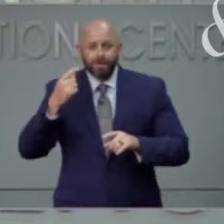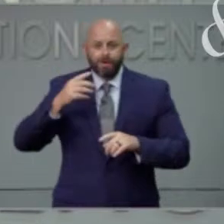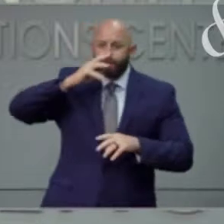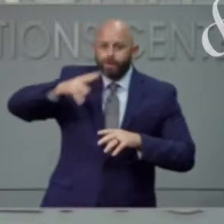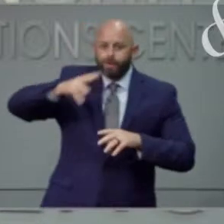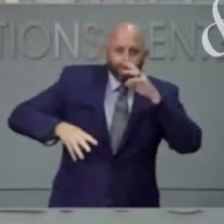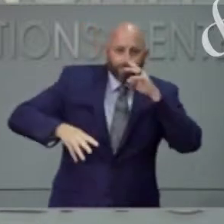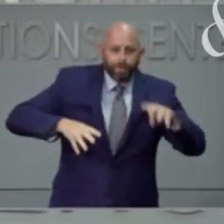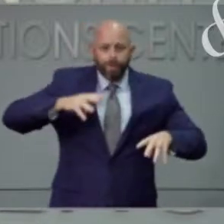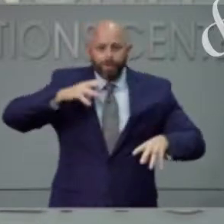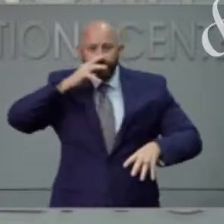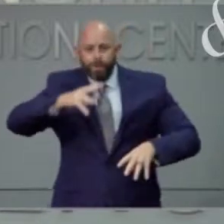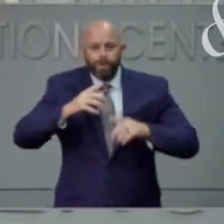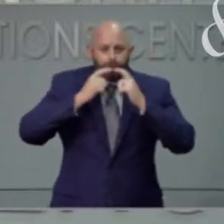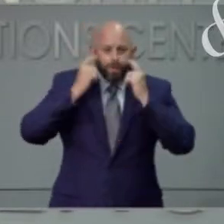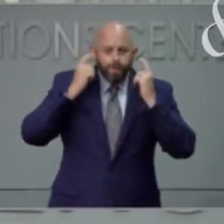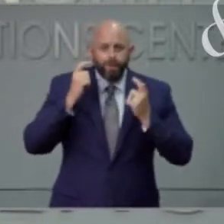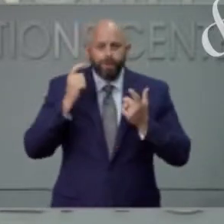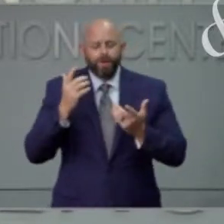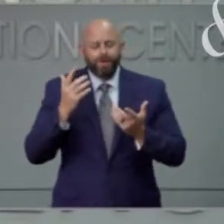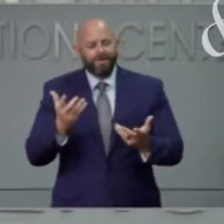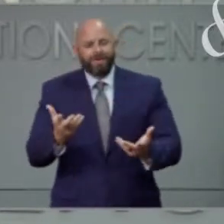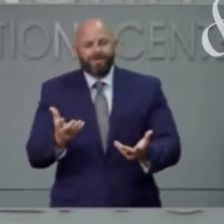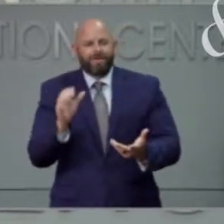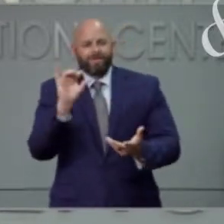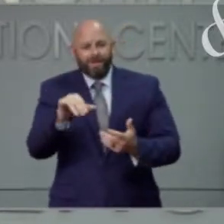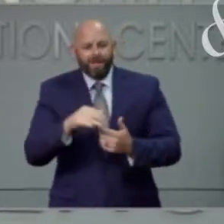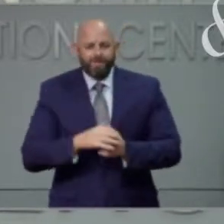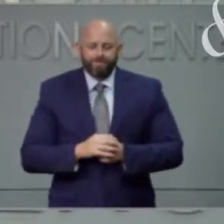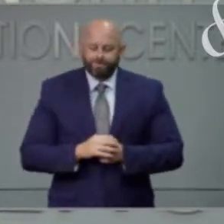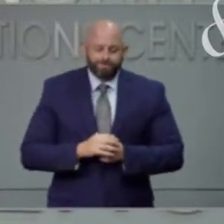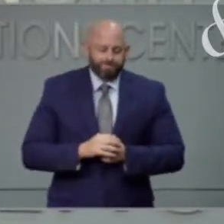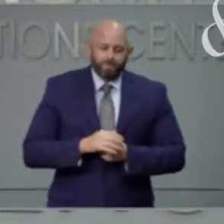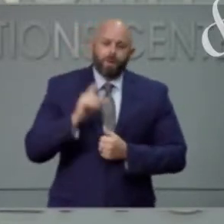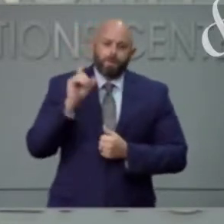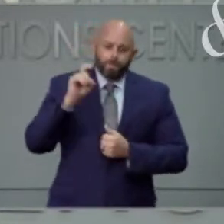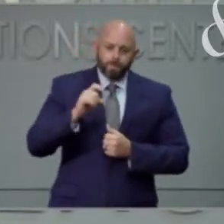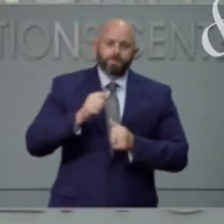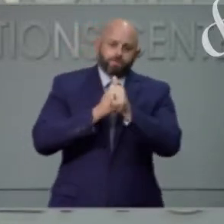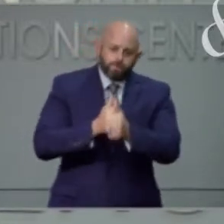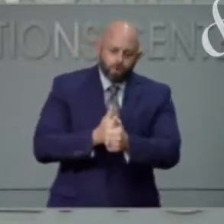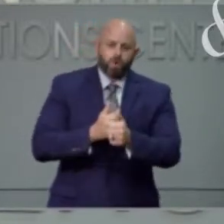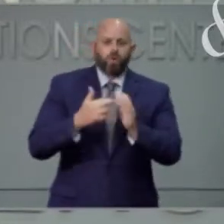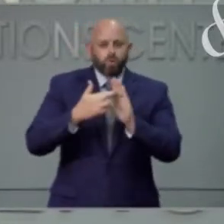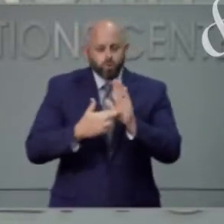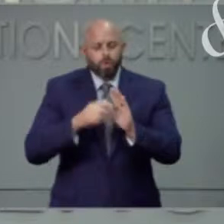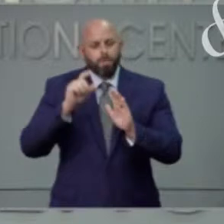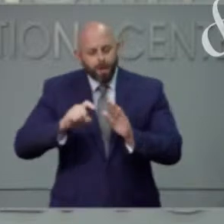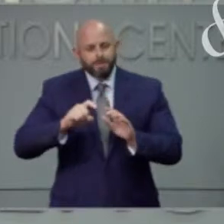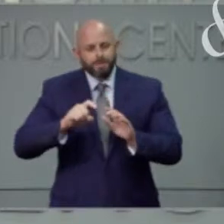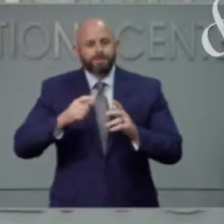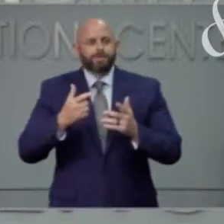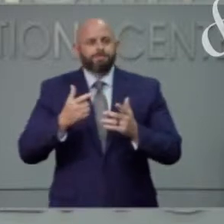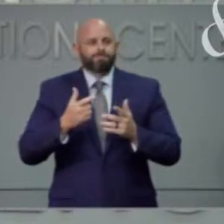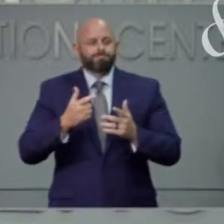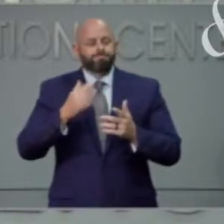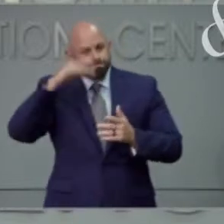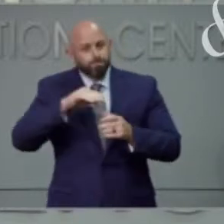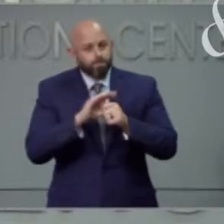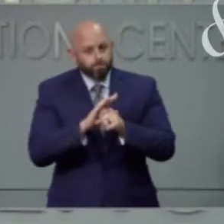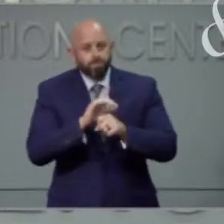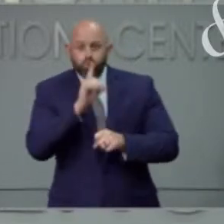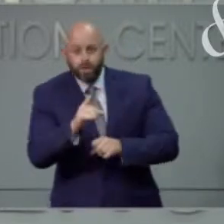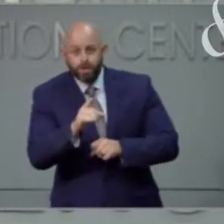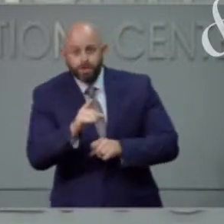do it by acting like it's not going to hurt anybody, when in actuality, we know that it has killed